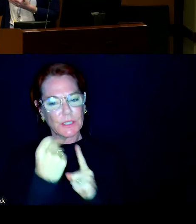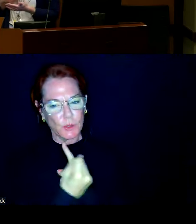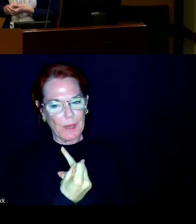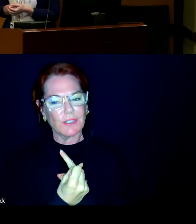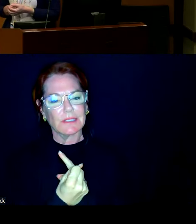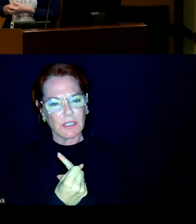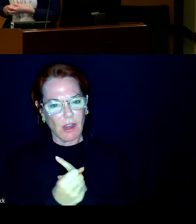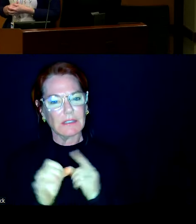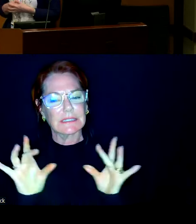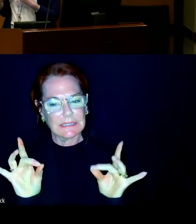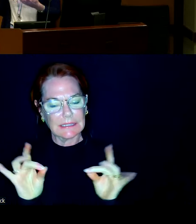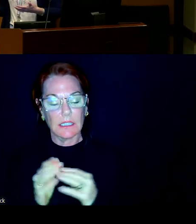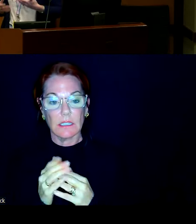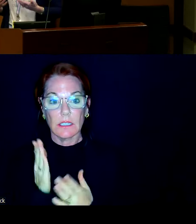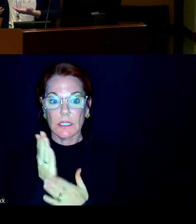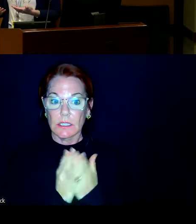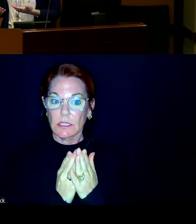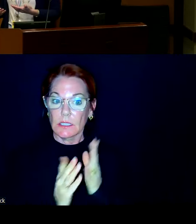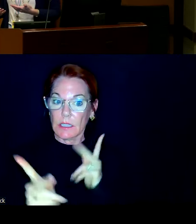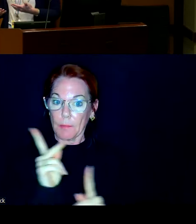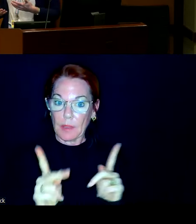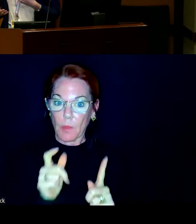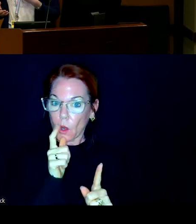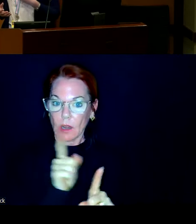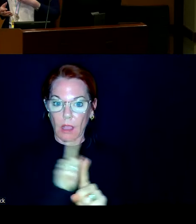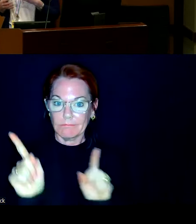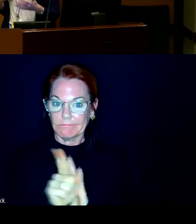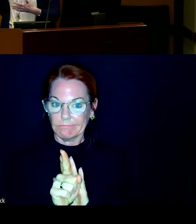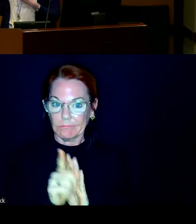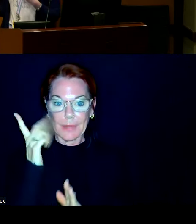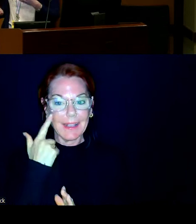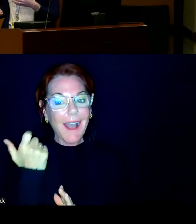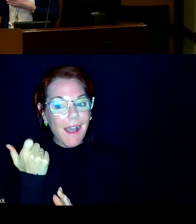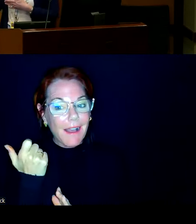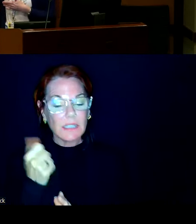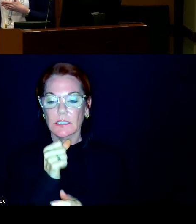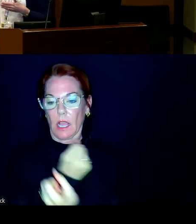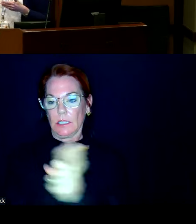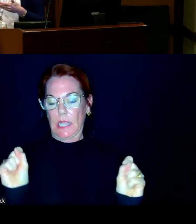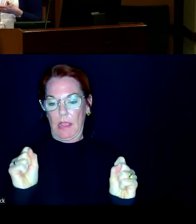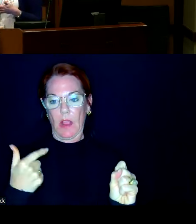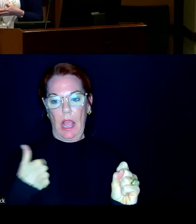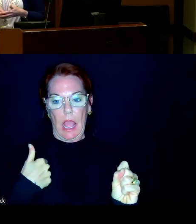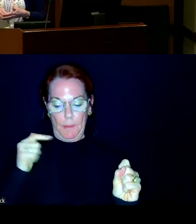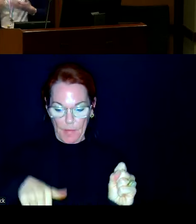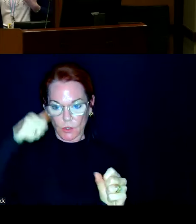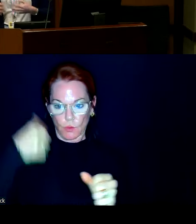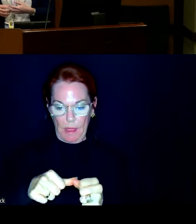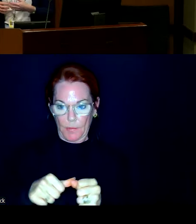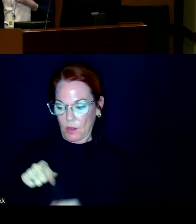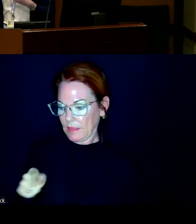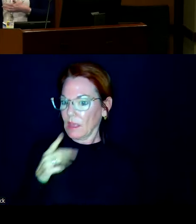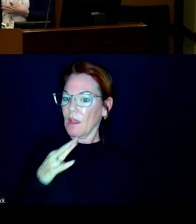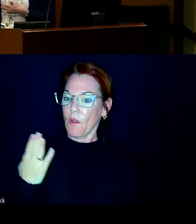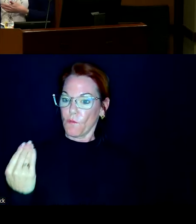Sometimes people aren't out to us because it's not safe. And so I have to be mindful that if I'm working with a 14-year-old who is